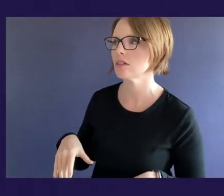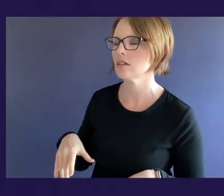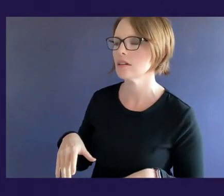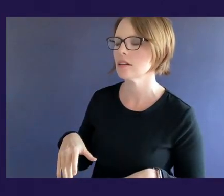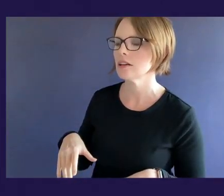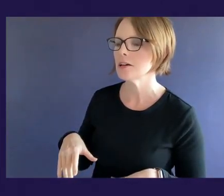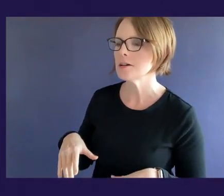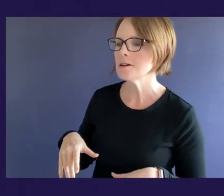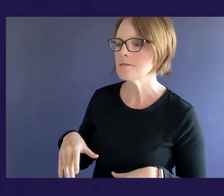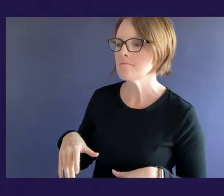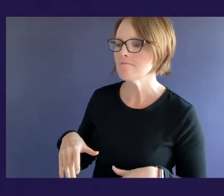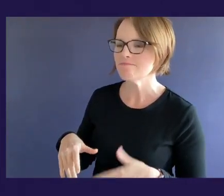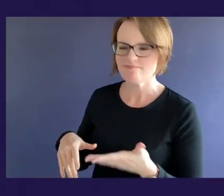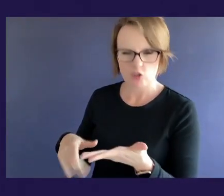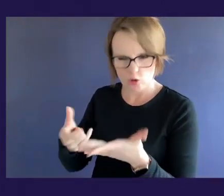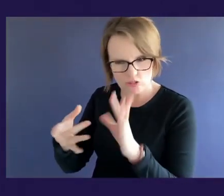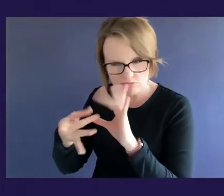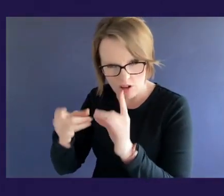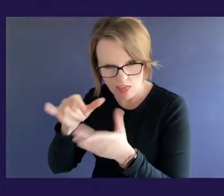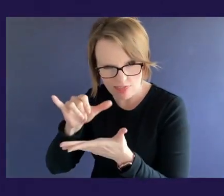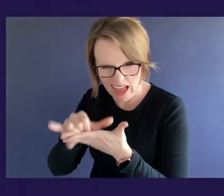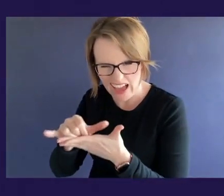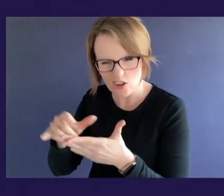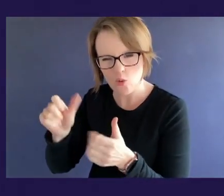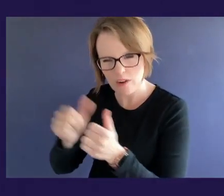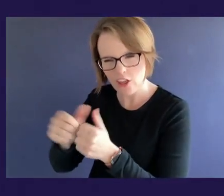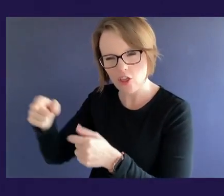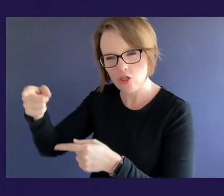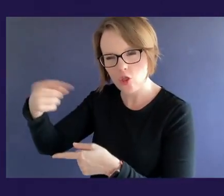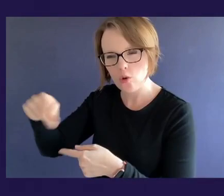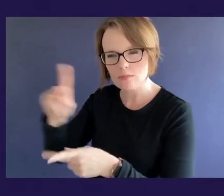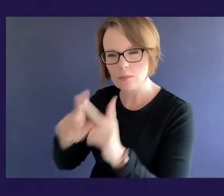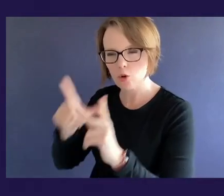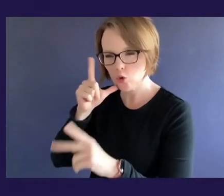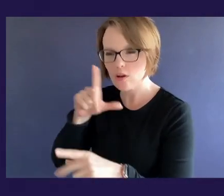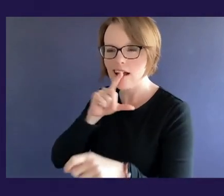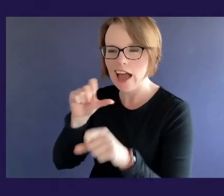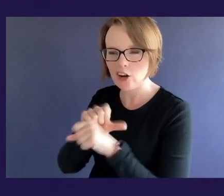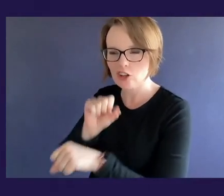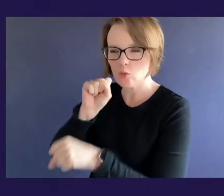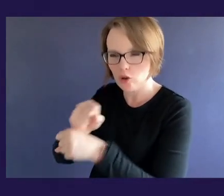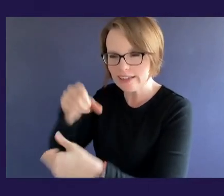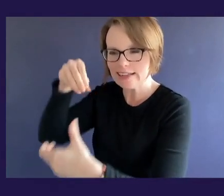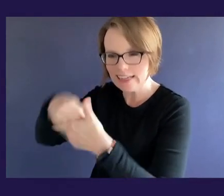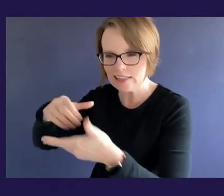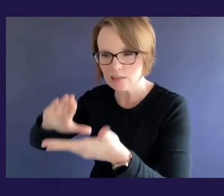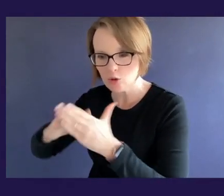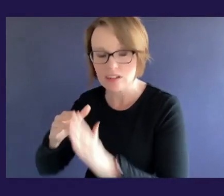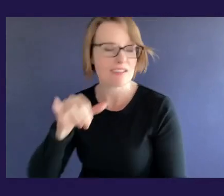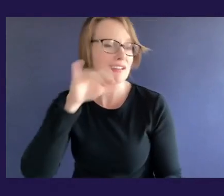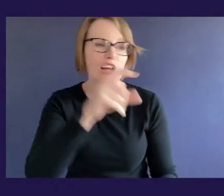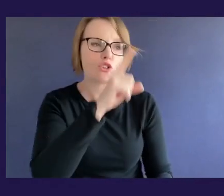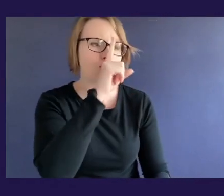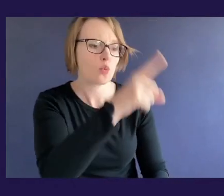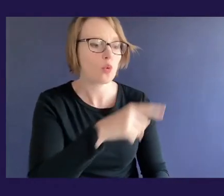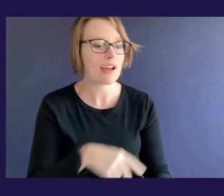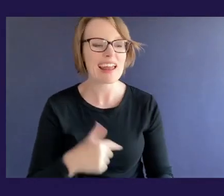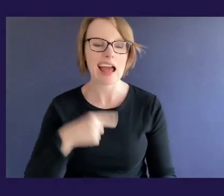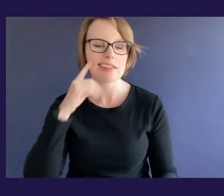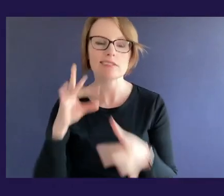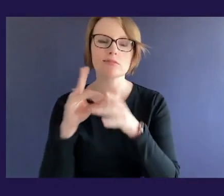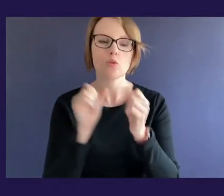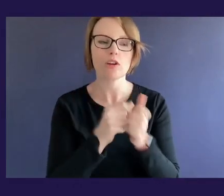future training and outreach? Sure, and I think it ties right back to what Annie and Tara have talked about here.